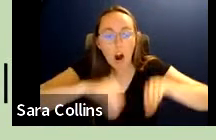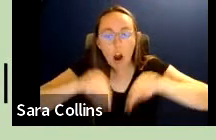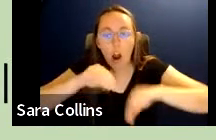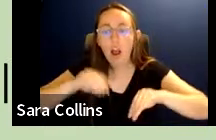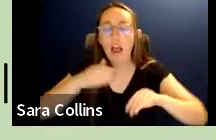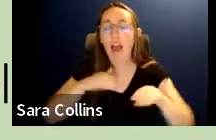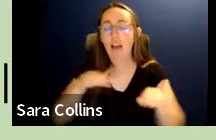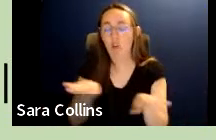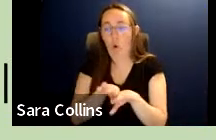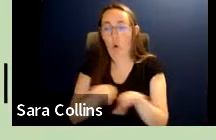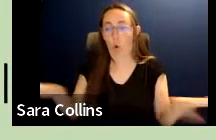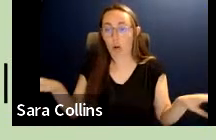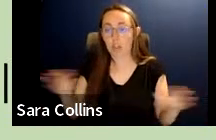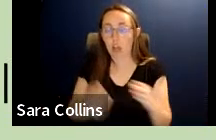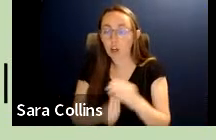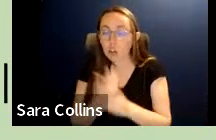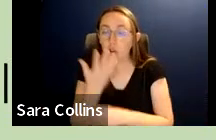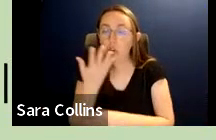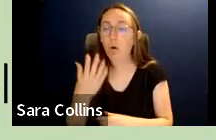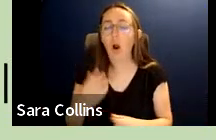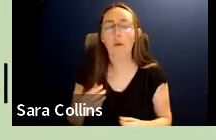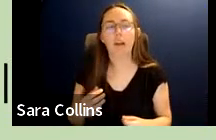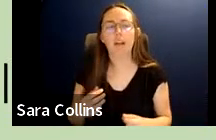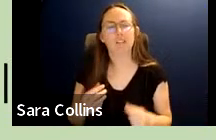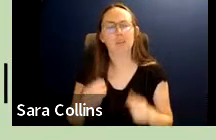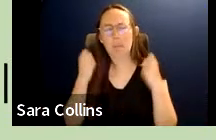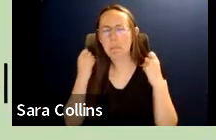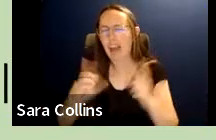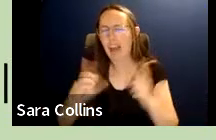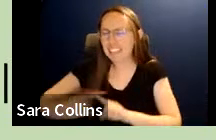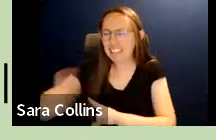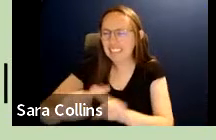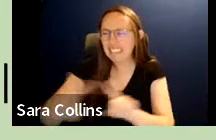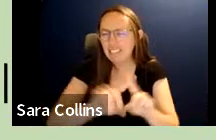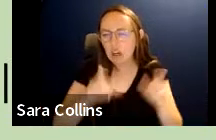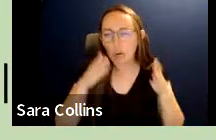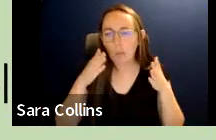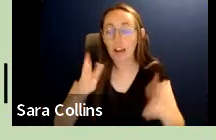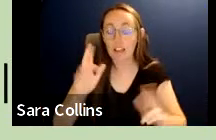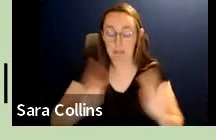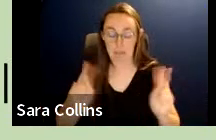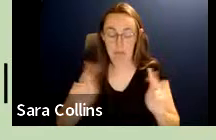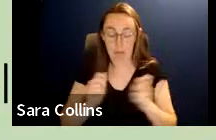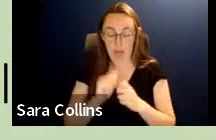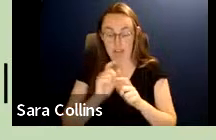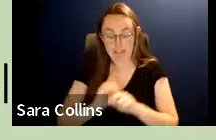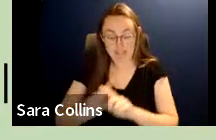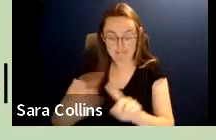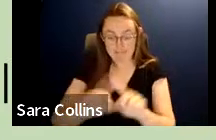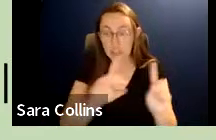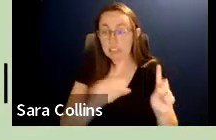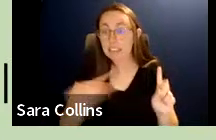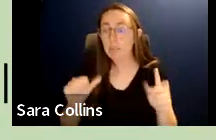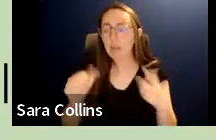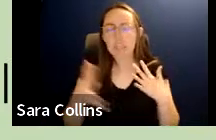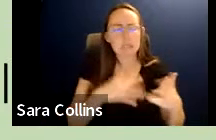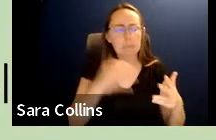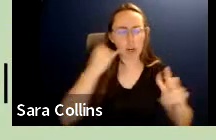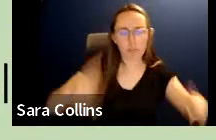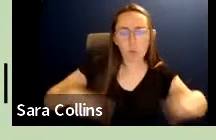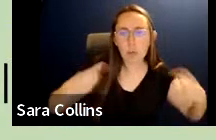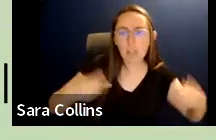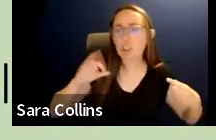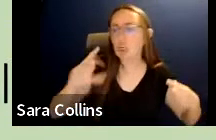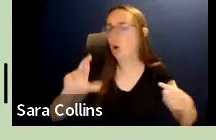ways to allow people with different physical abilities, whether or not they're using a wheelchair, to access the production components of our